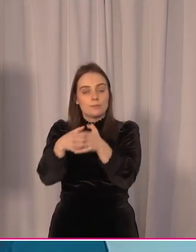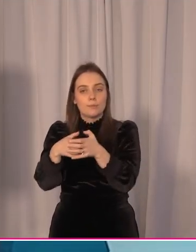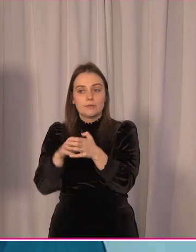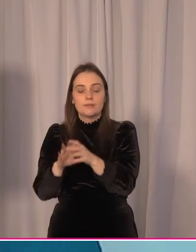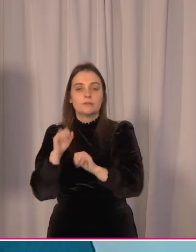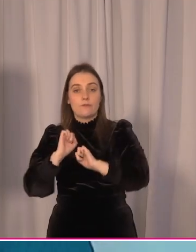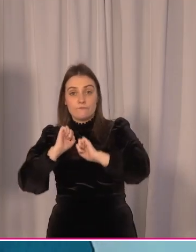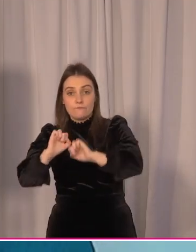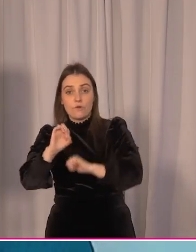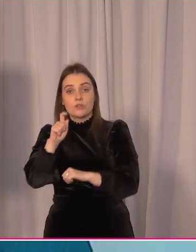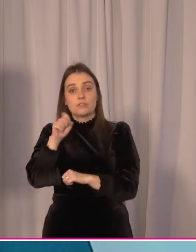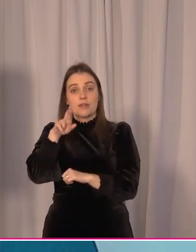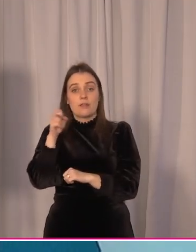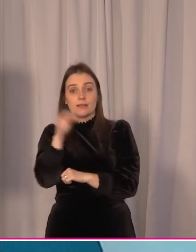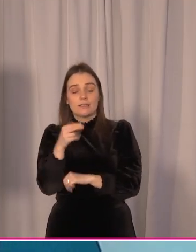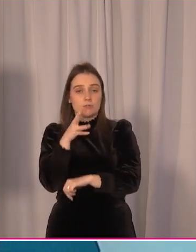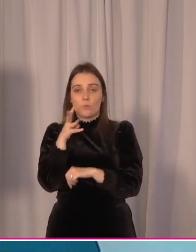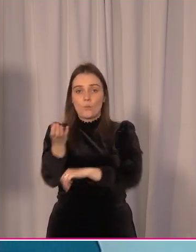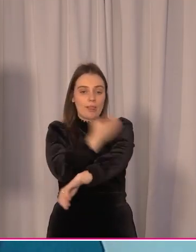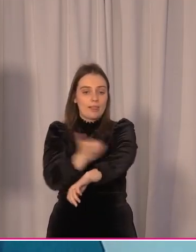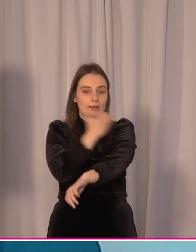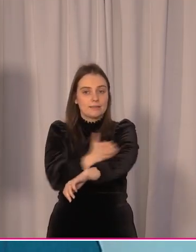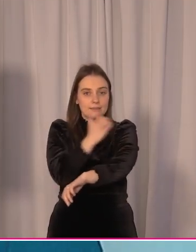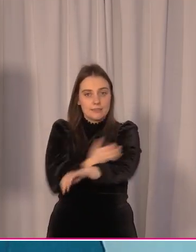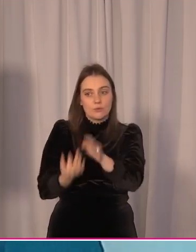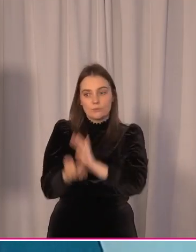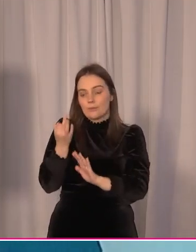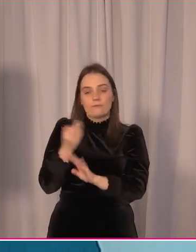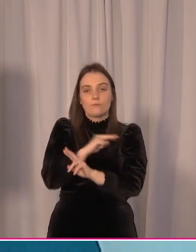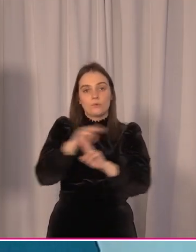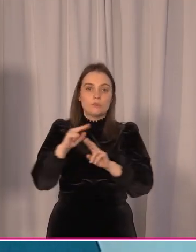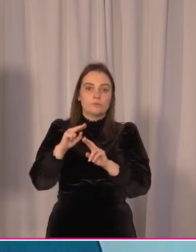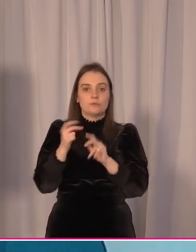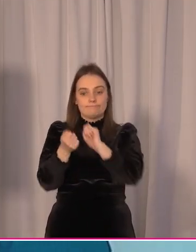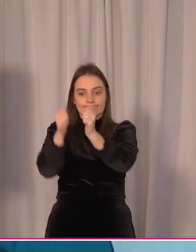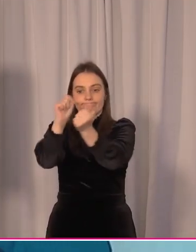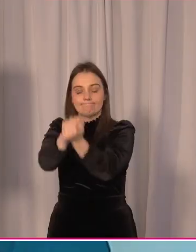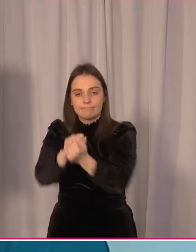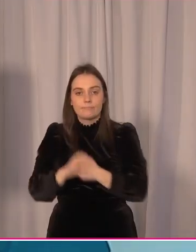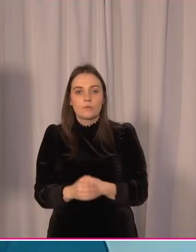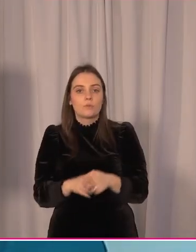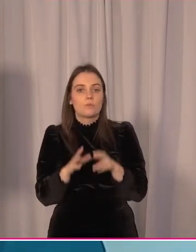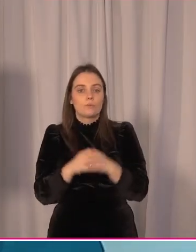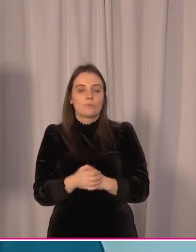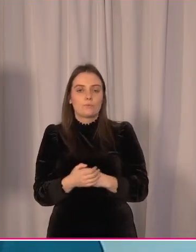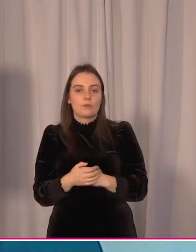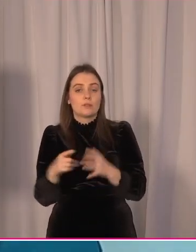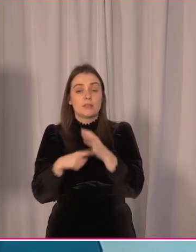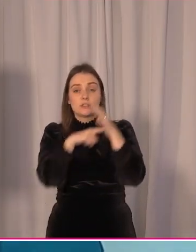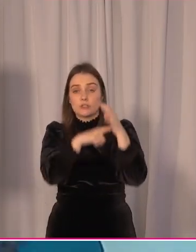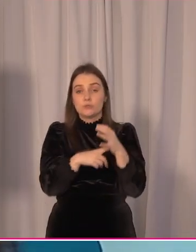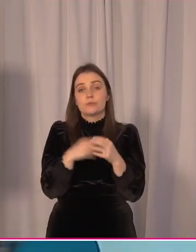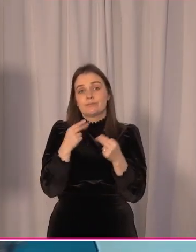forced sterilization will continue to happen. Also, obviously, we need this institutionalization to make